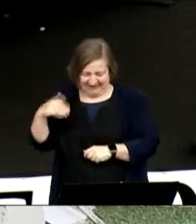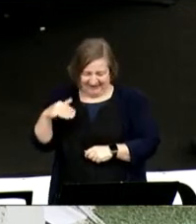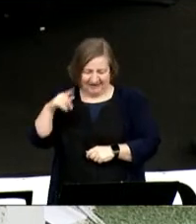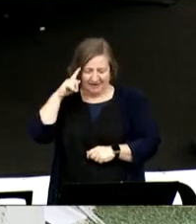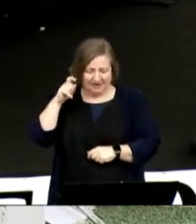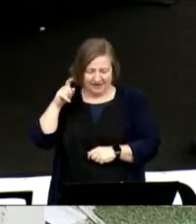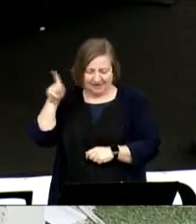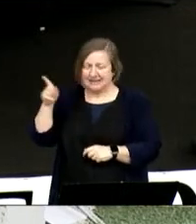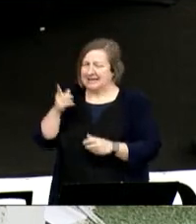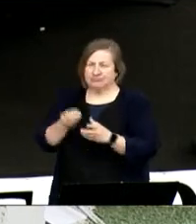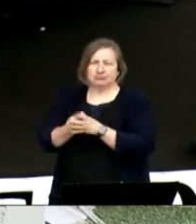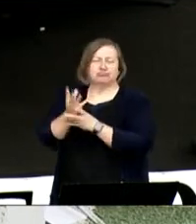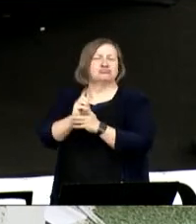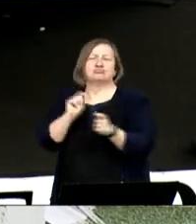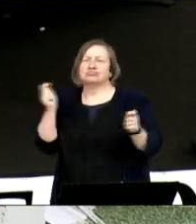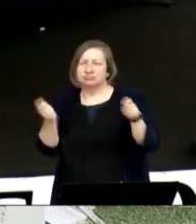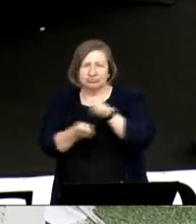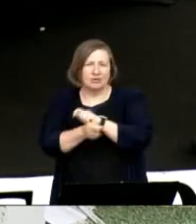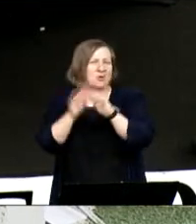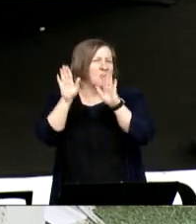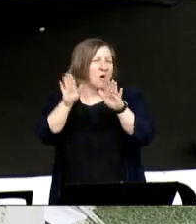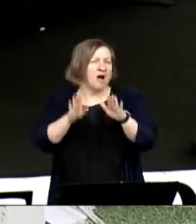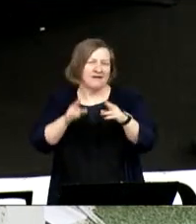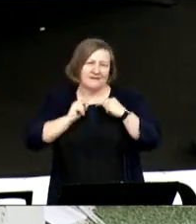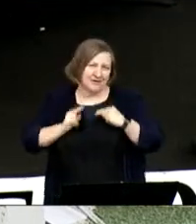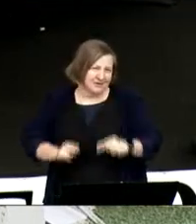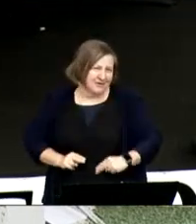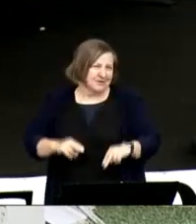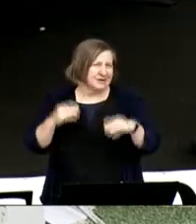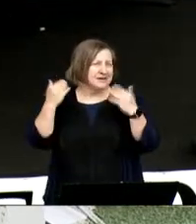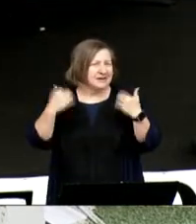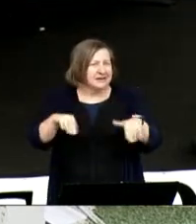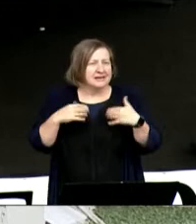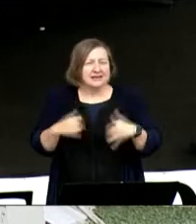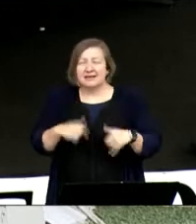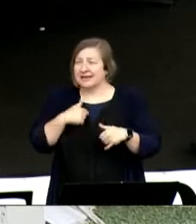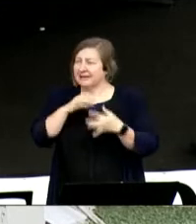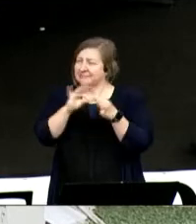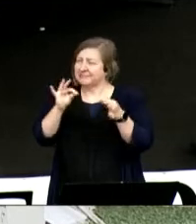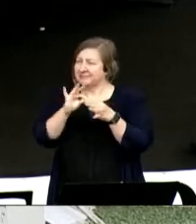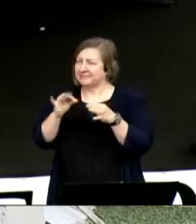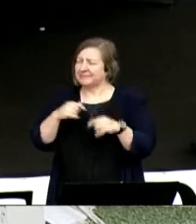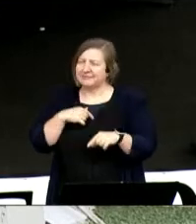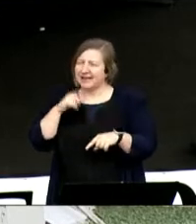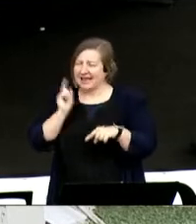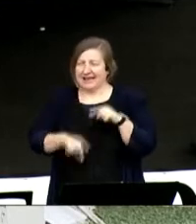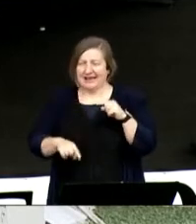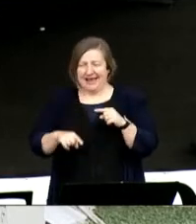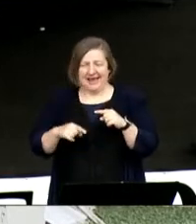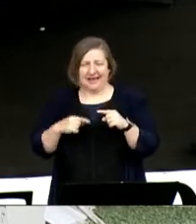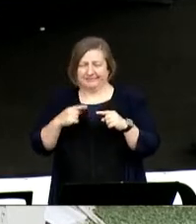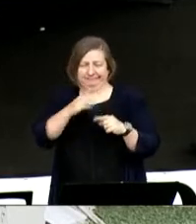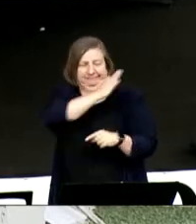because he's blossomed into a wonderful human being. And I have to say that I cannot take credit for that. I